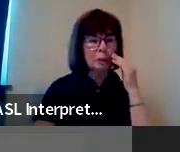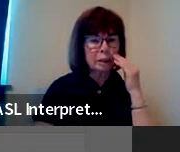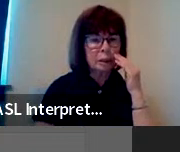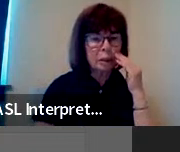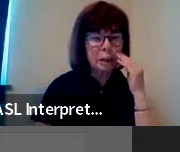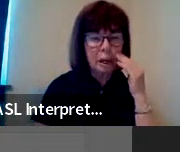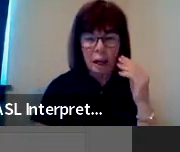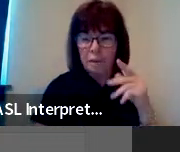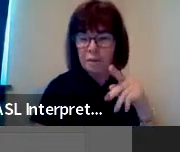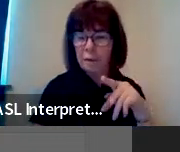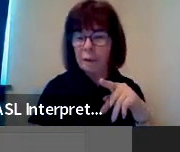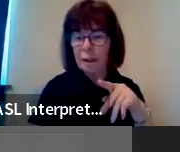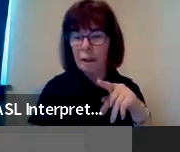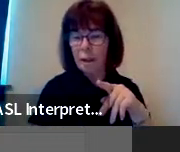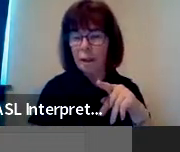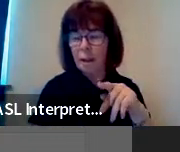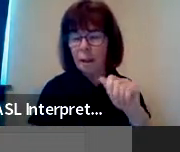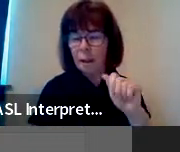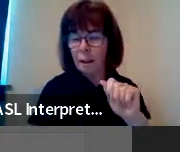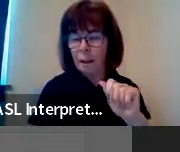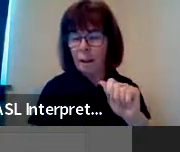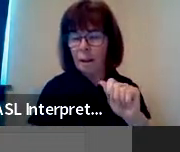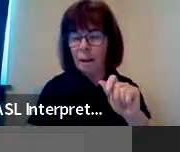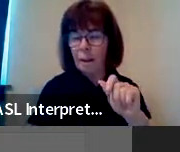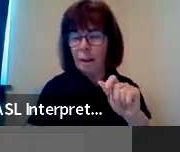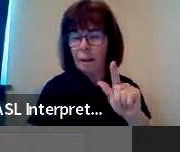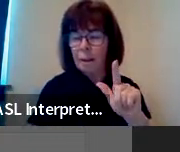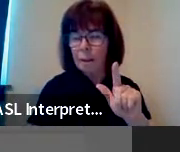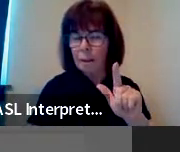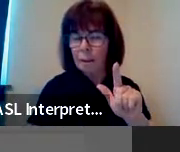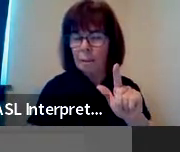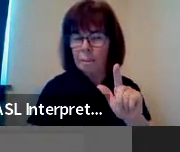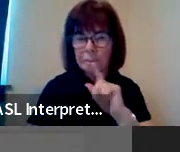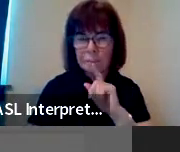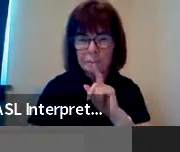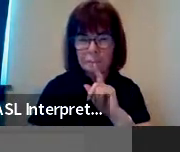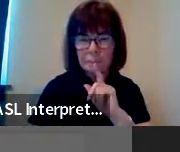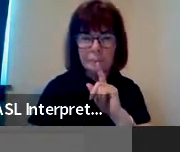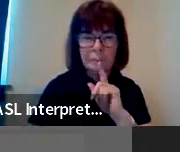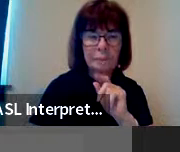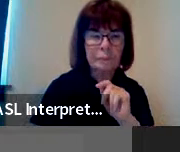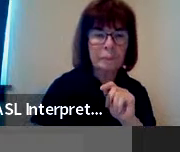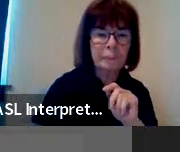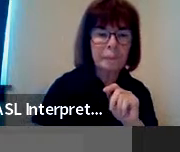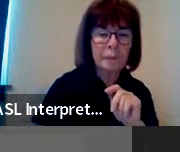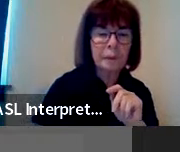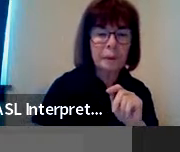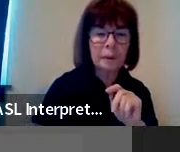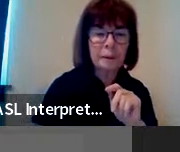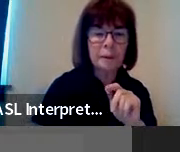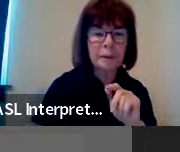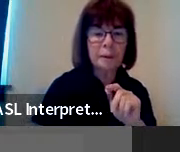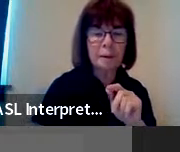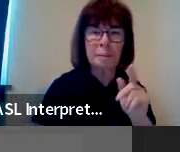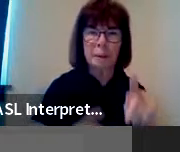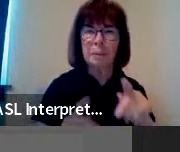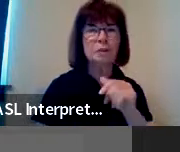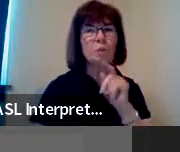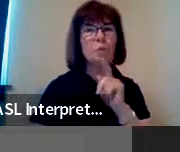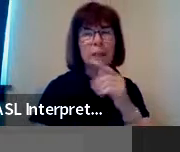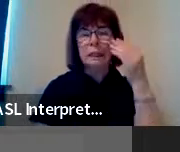vaccines, right? But I feel like they don't fully know that there's a treatment like